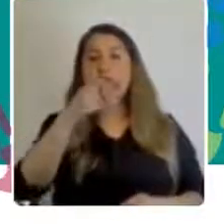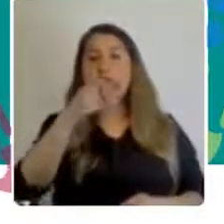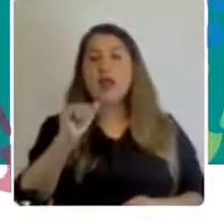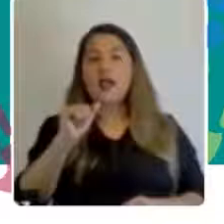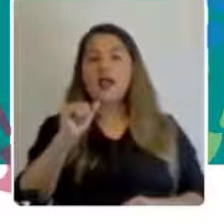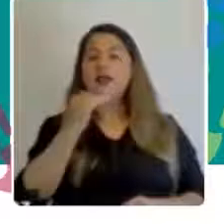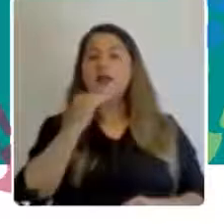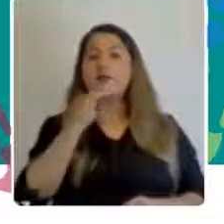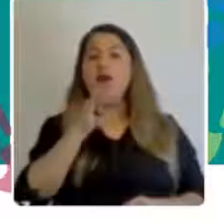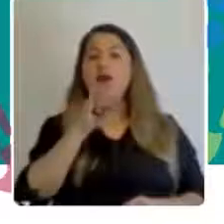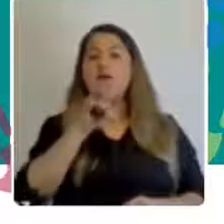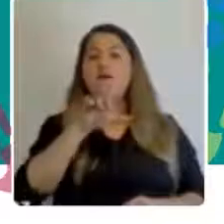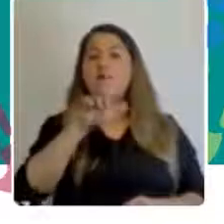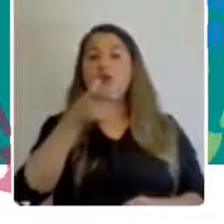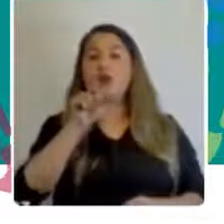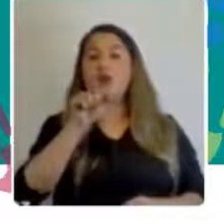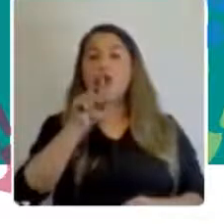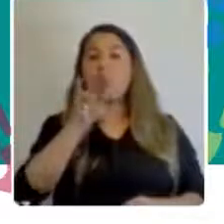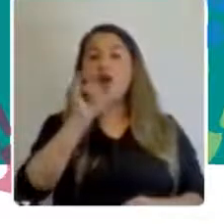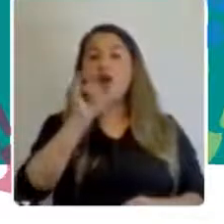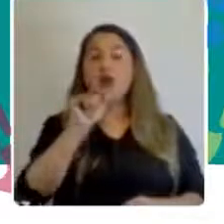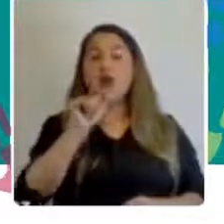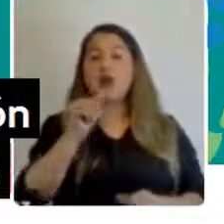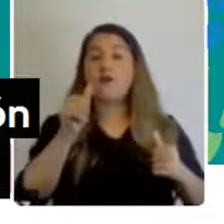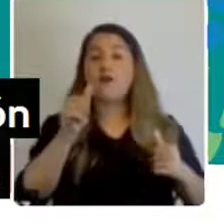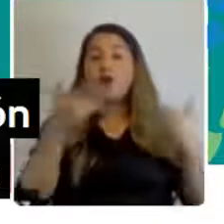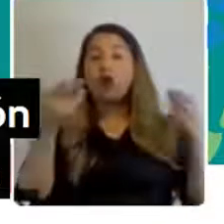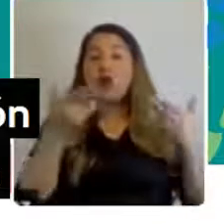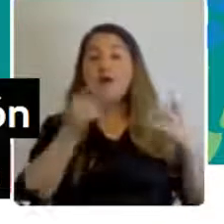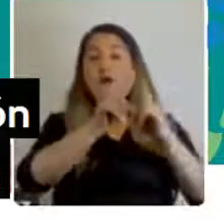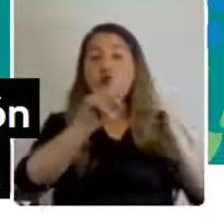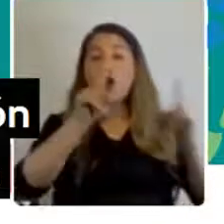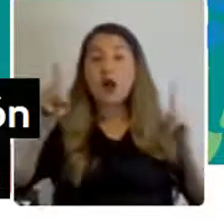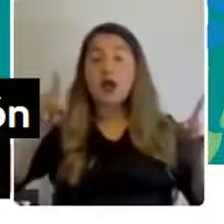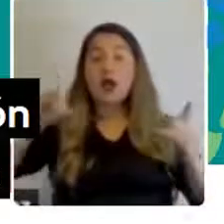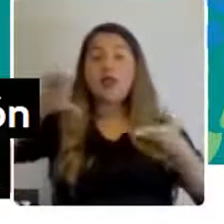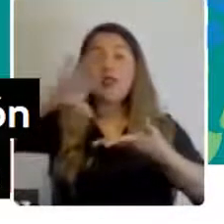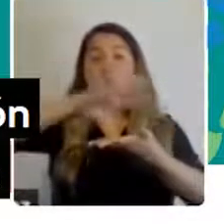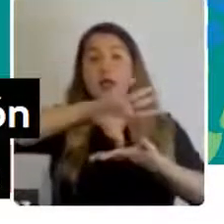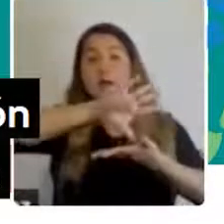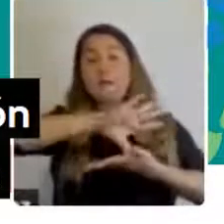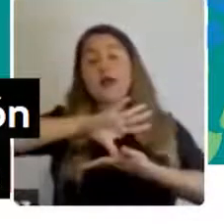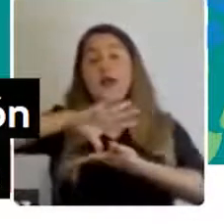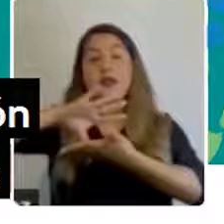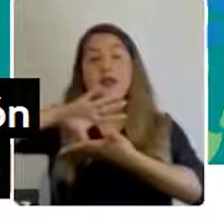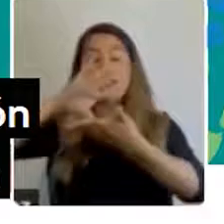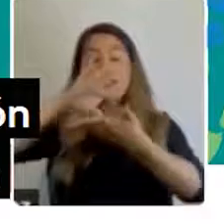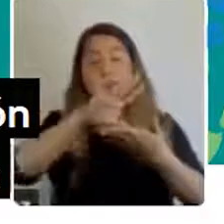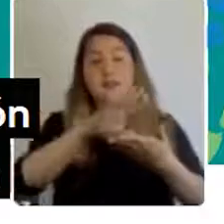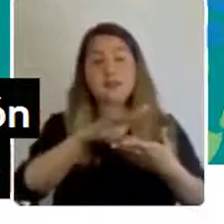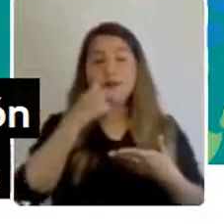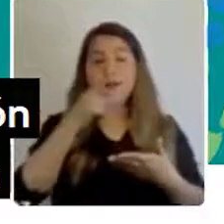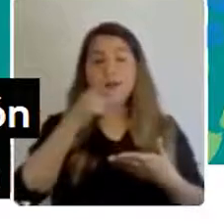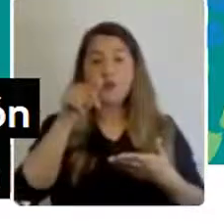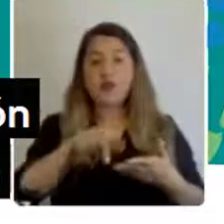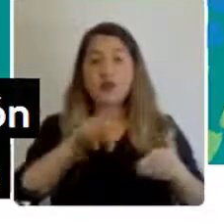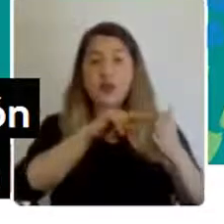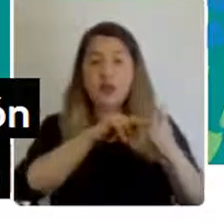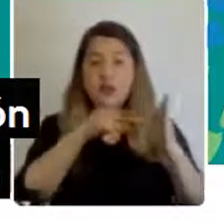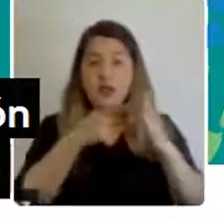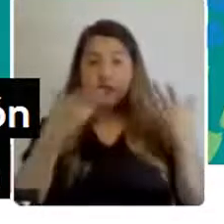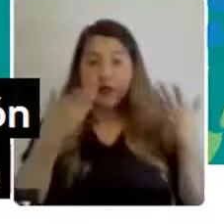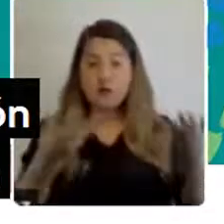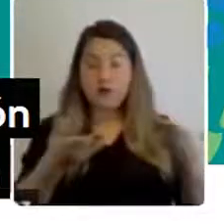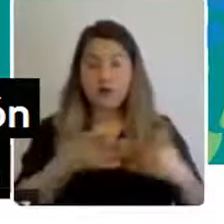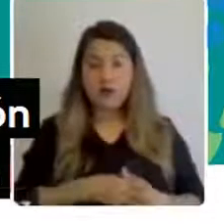tackled the problem. I would like now to concentrate my presentation on the